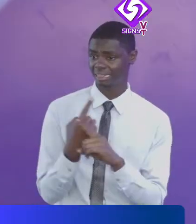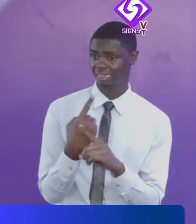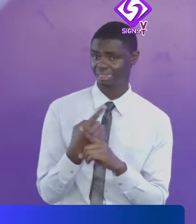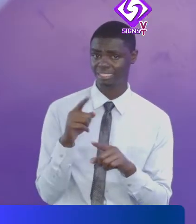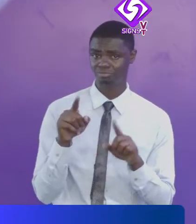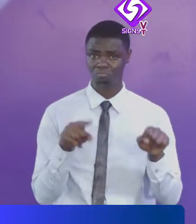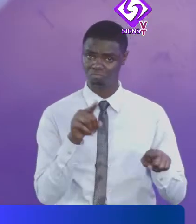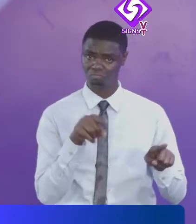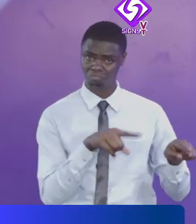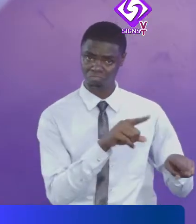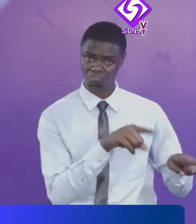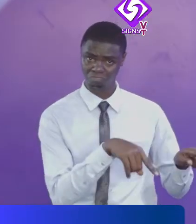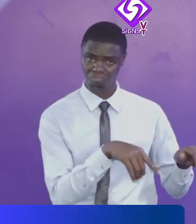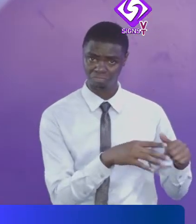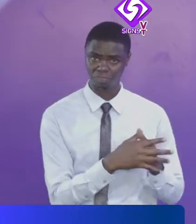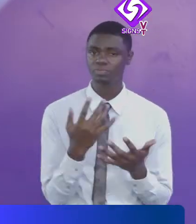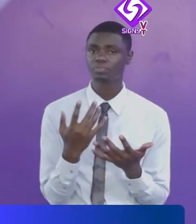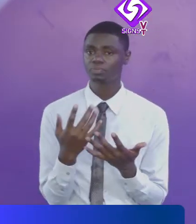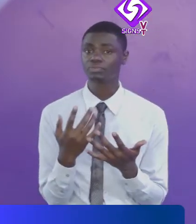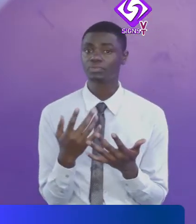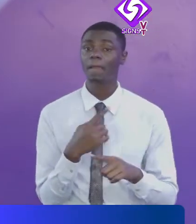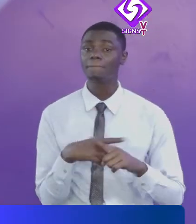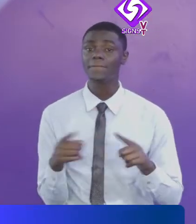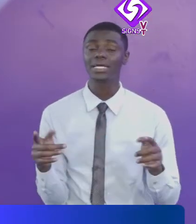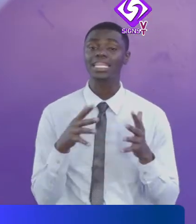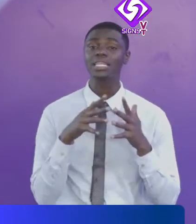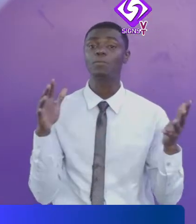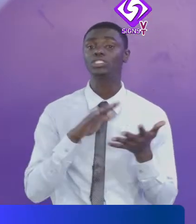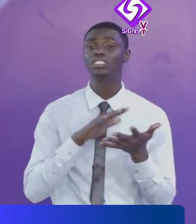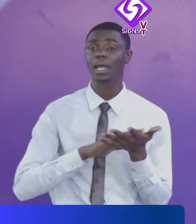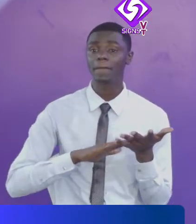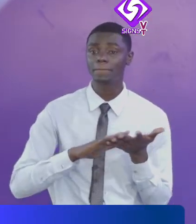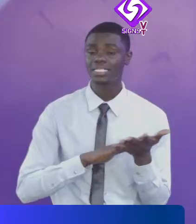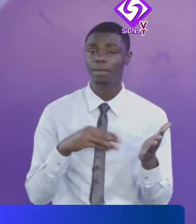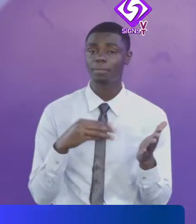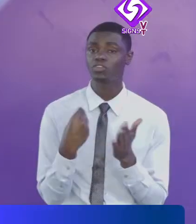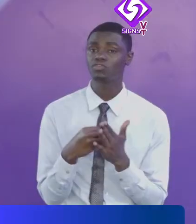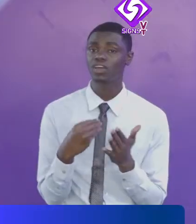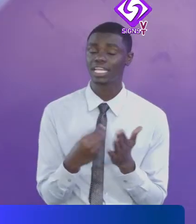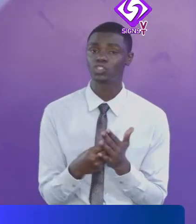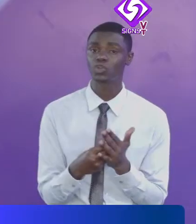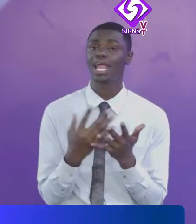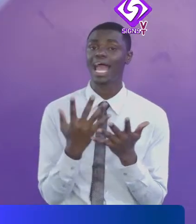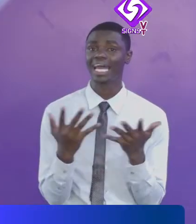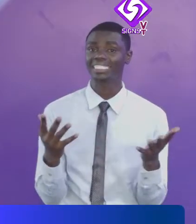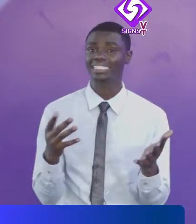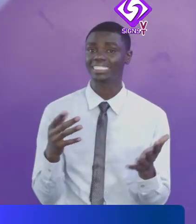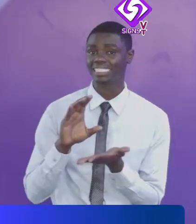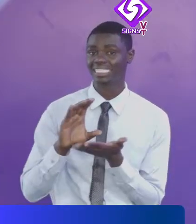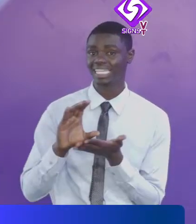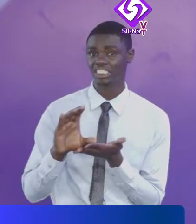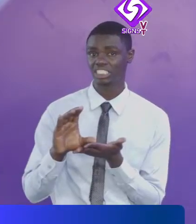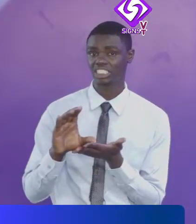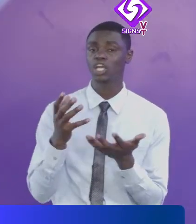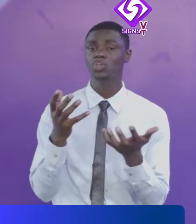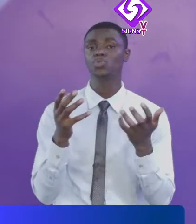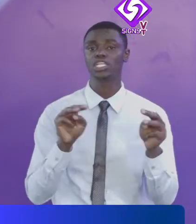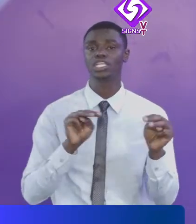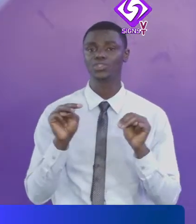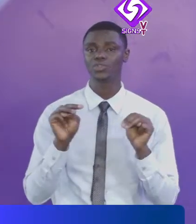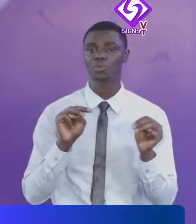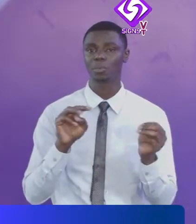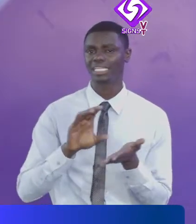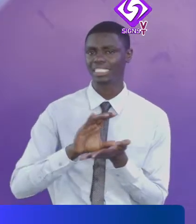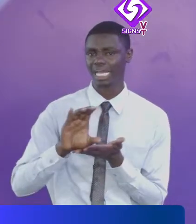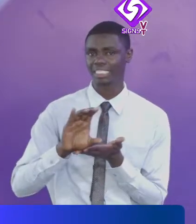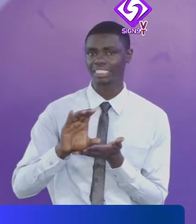terms of what they are. But the most basic in terms of financial assets is cash. So you need to manage cash. In other words, cash needs